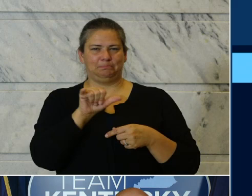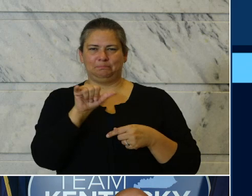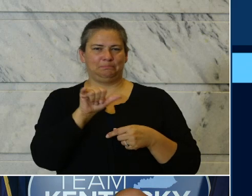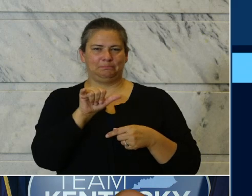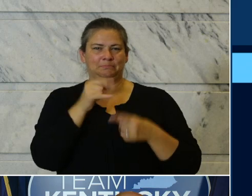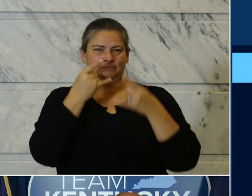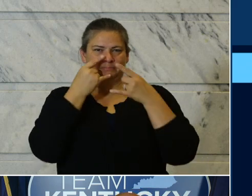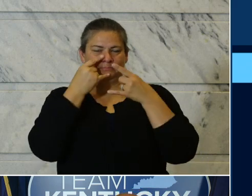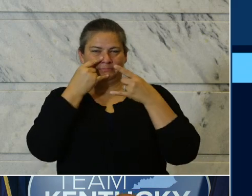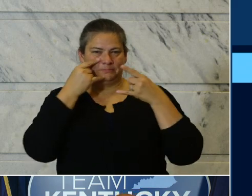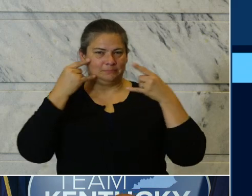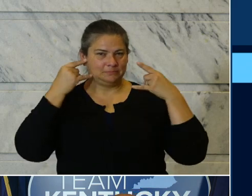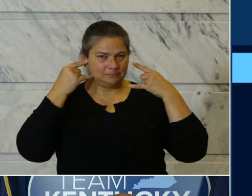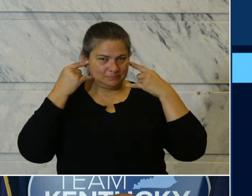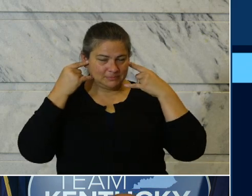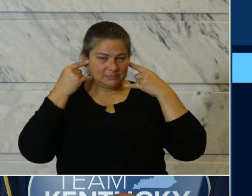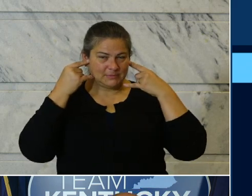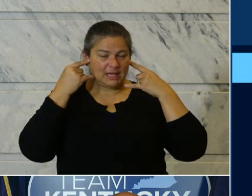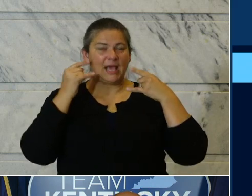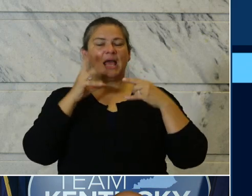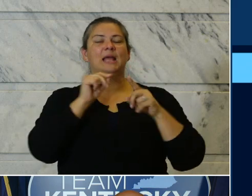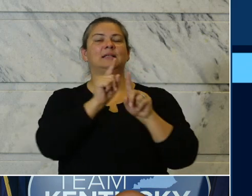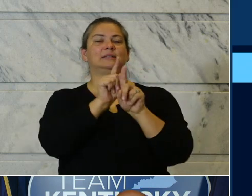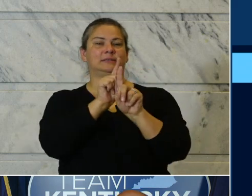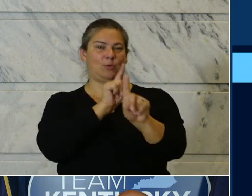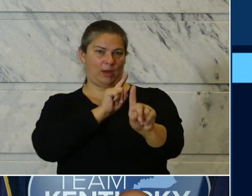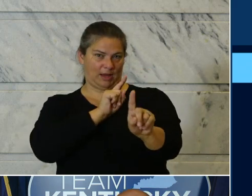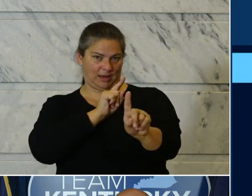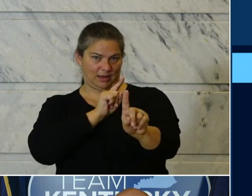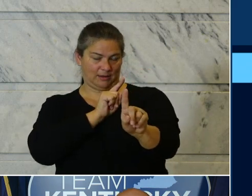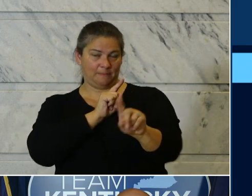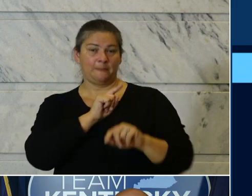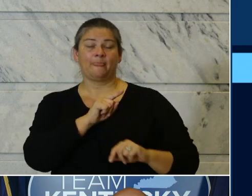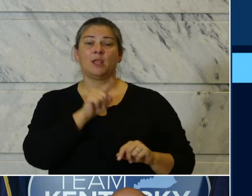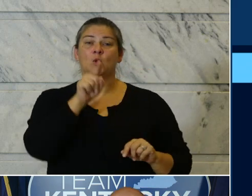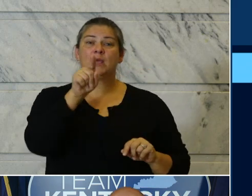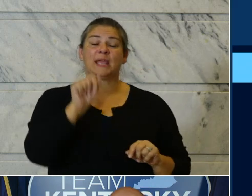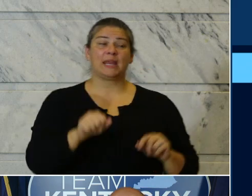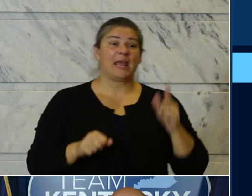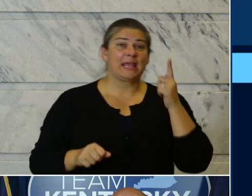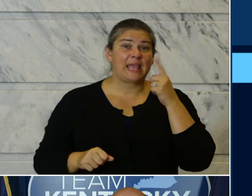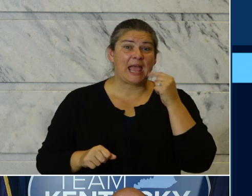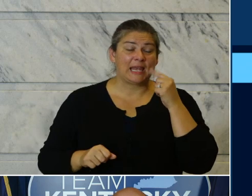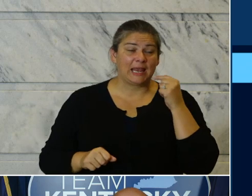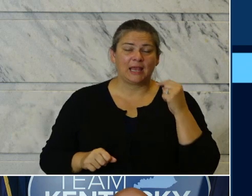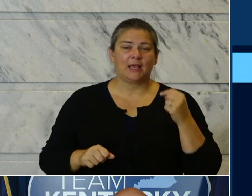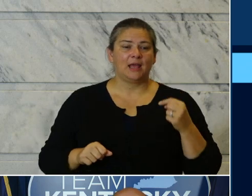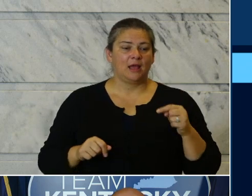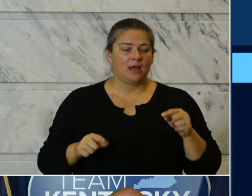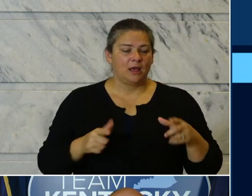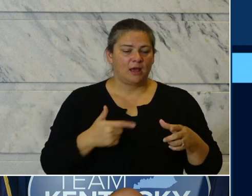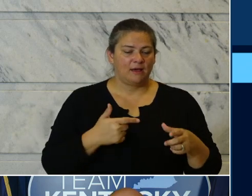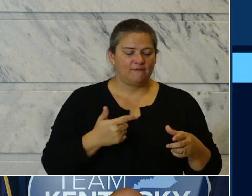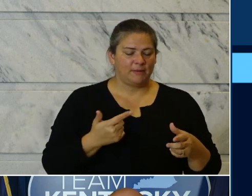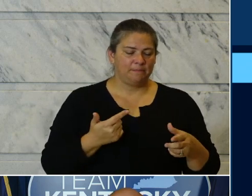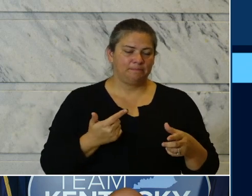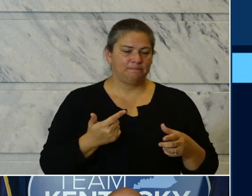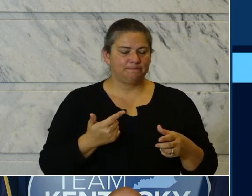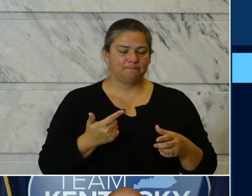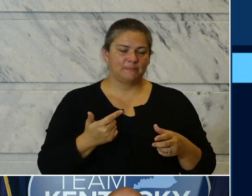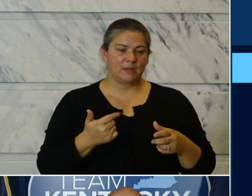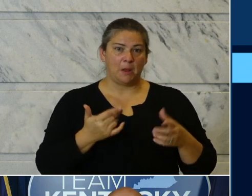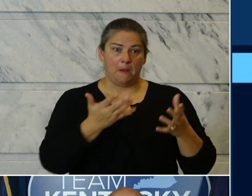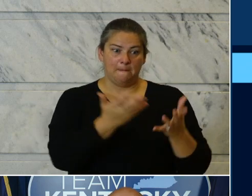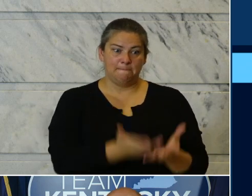stay away from each other. You can put candy out at a distance in ways that don't use